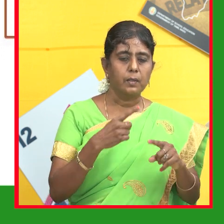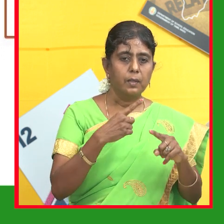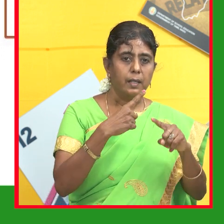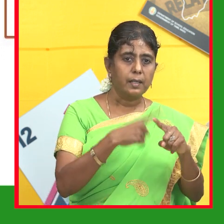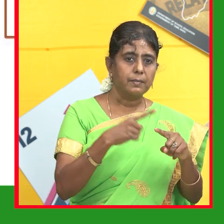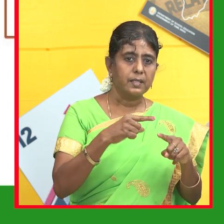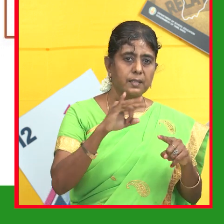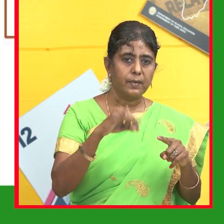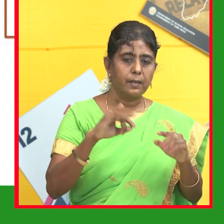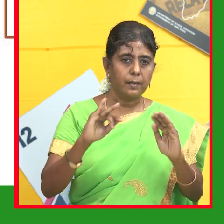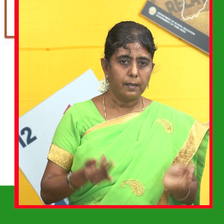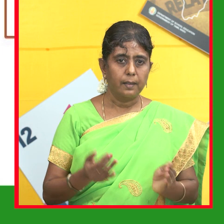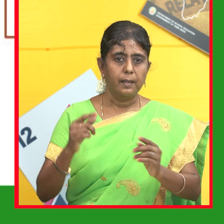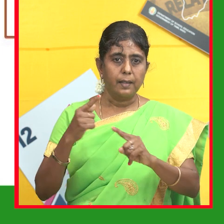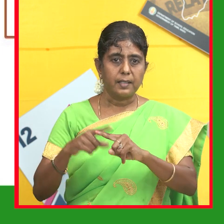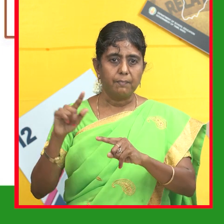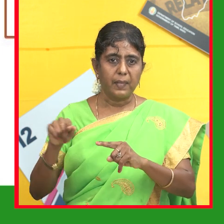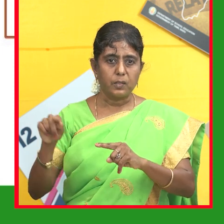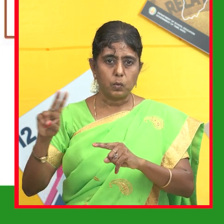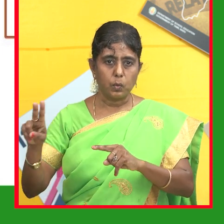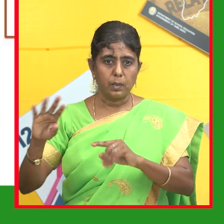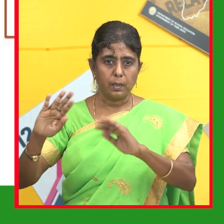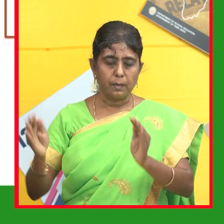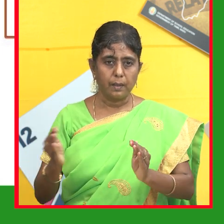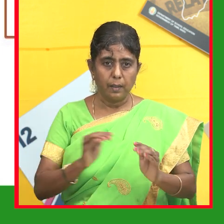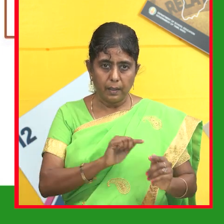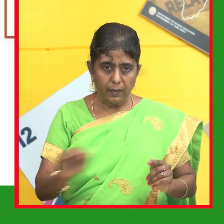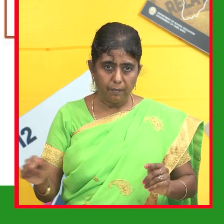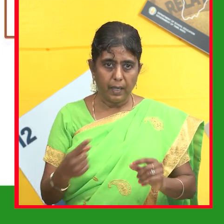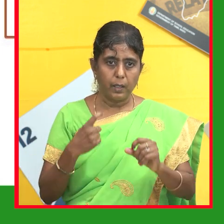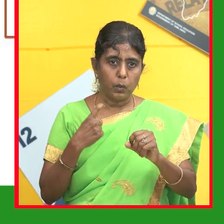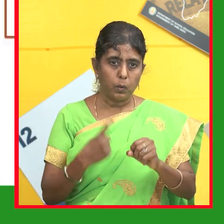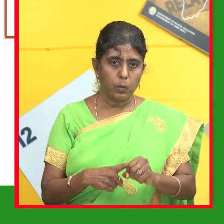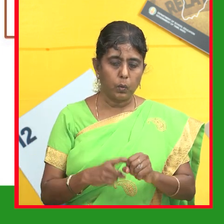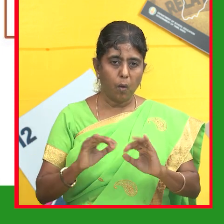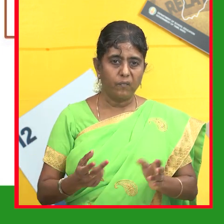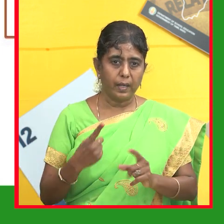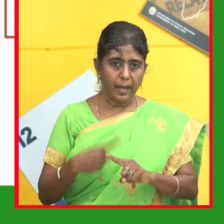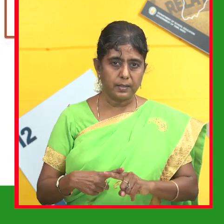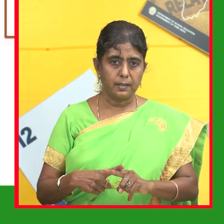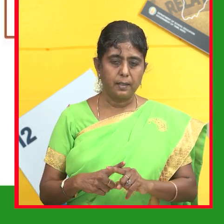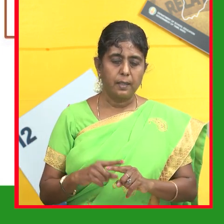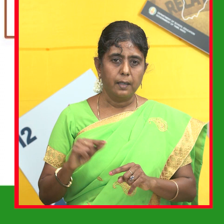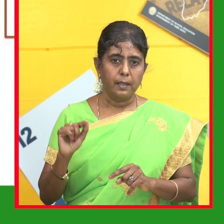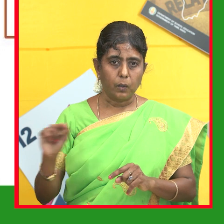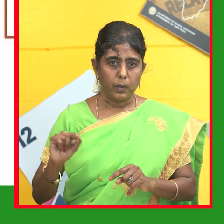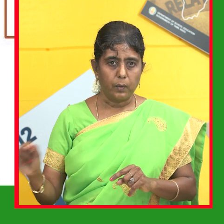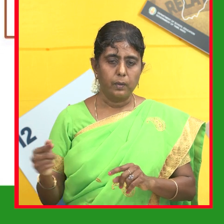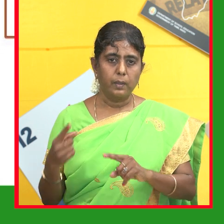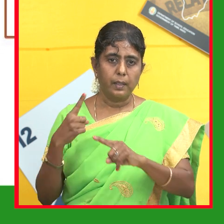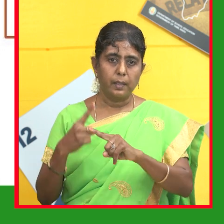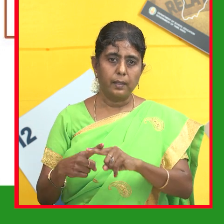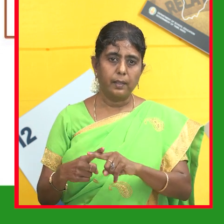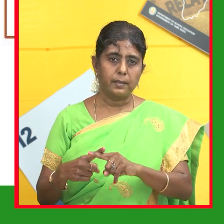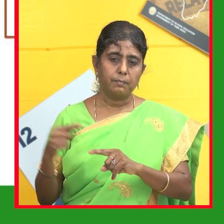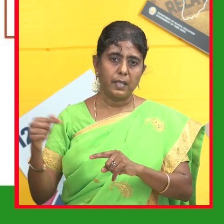minus 14 by their factors. That is x minus 7 into x plus 2 divided by q of x equal